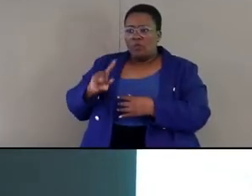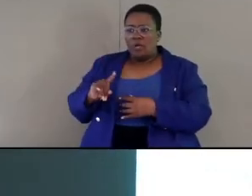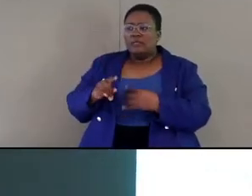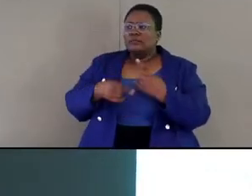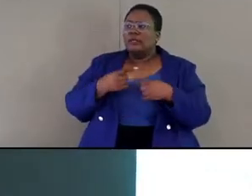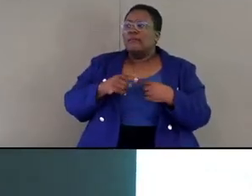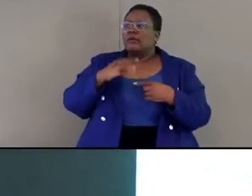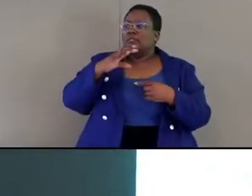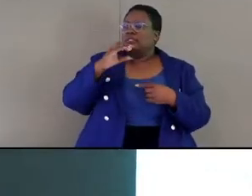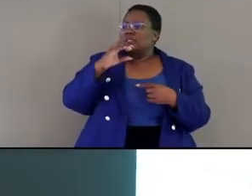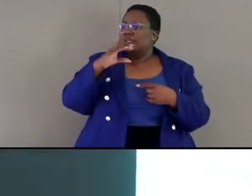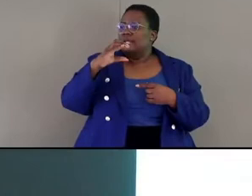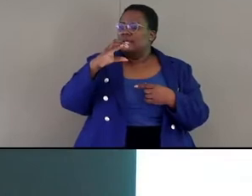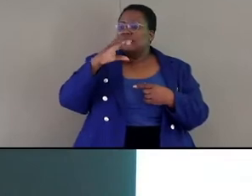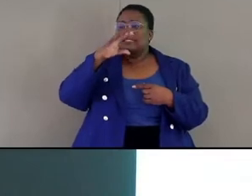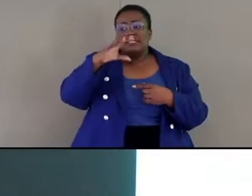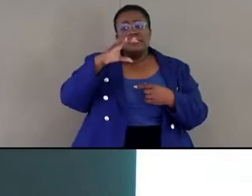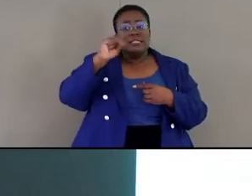the value of the CSG?